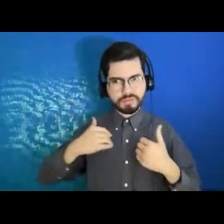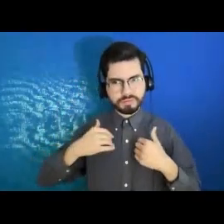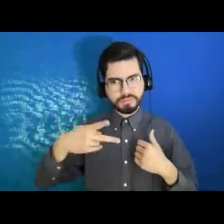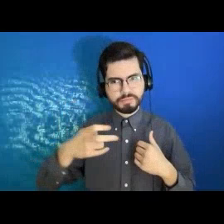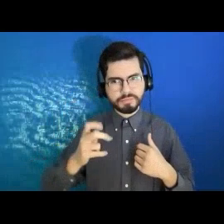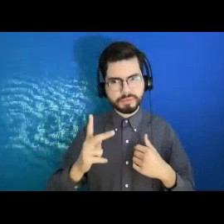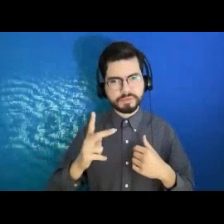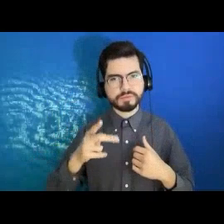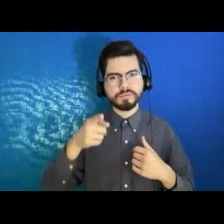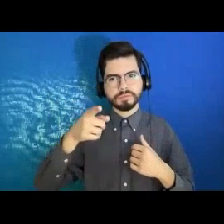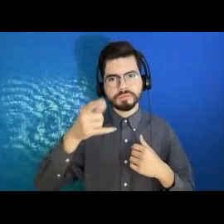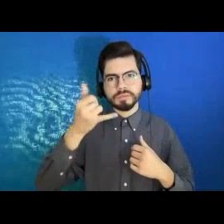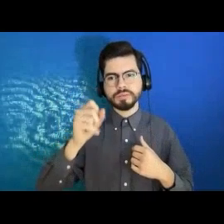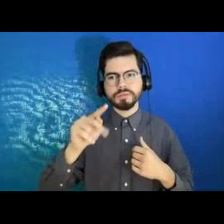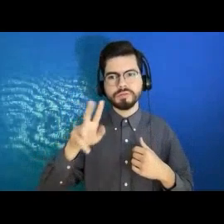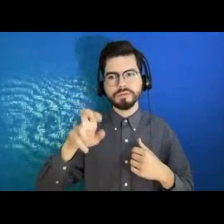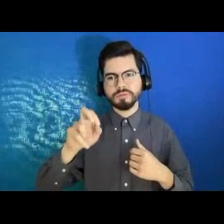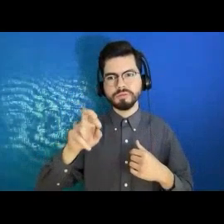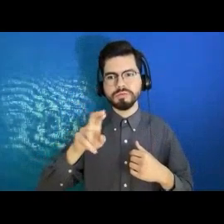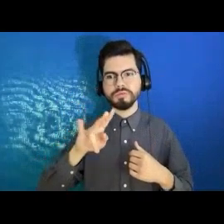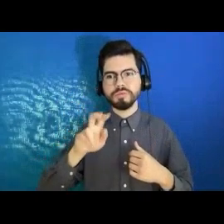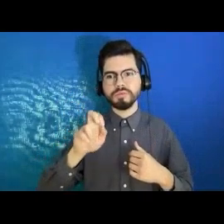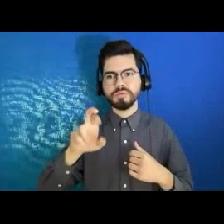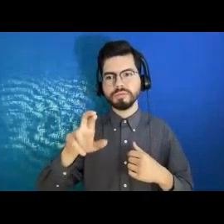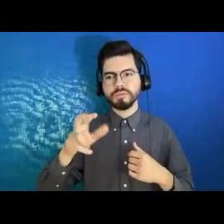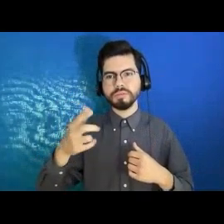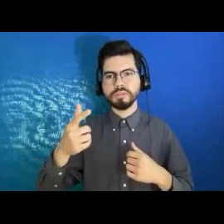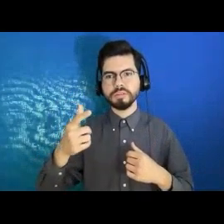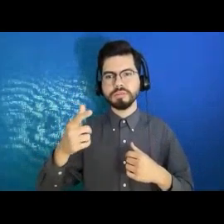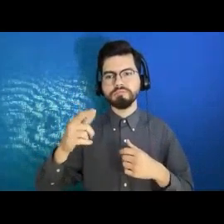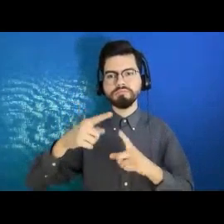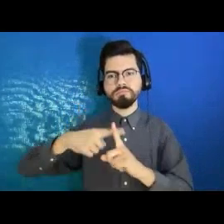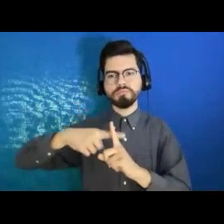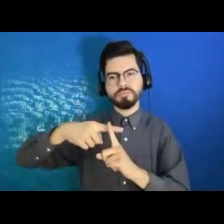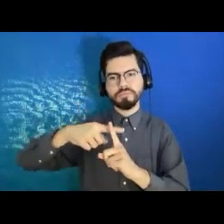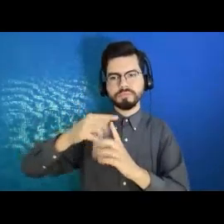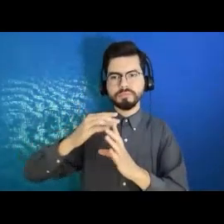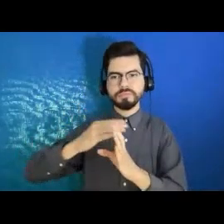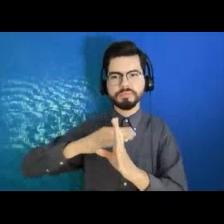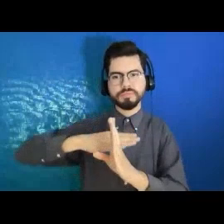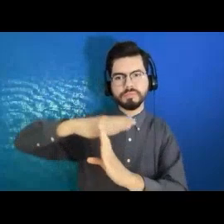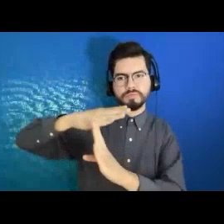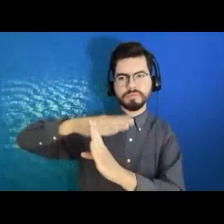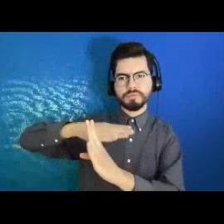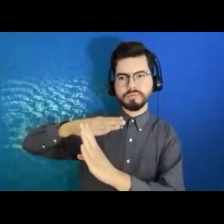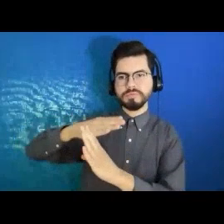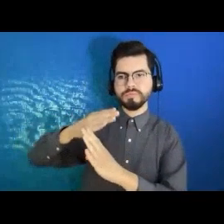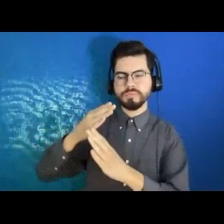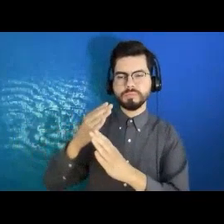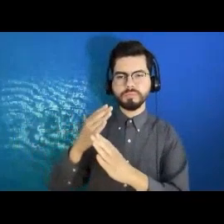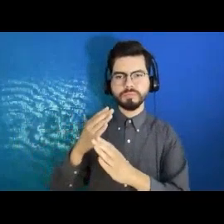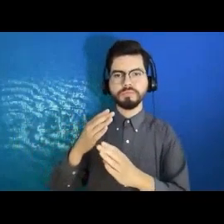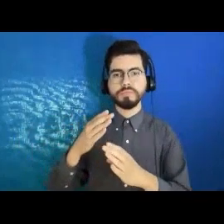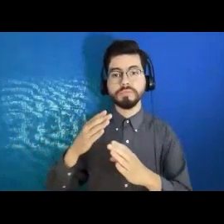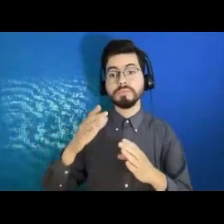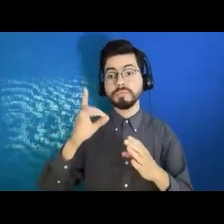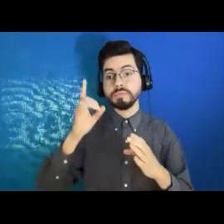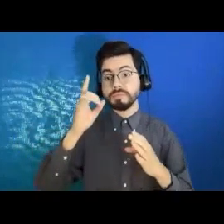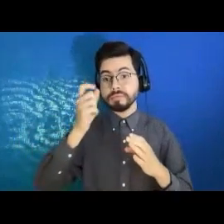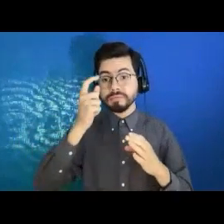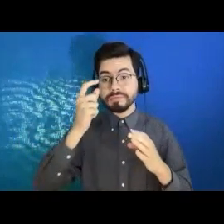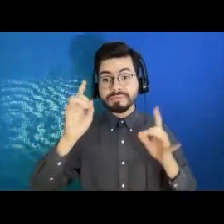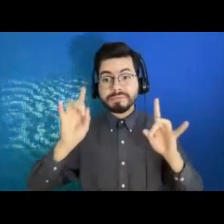the Yellowstone River gauge here. These are the days leading up to the flood, seeing the daily oscillations. Then you had the big event where you just